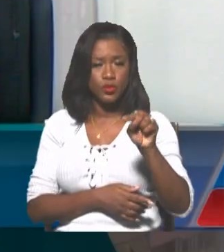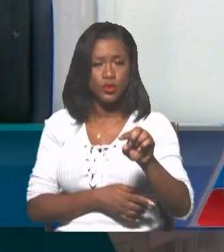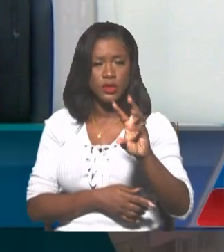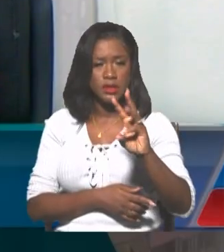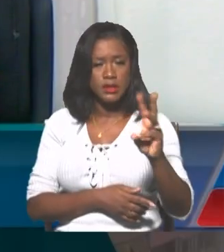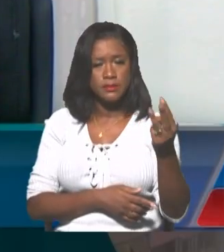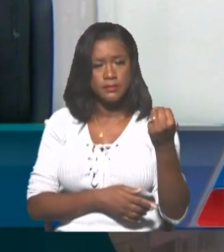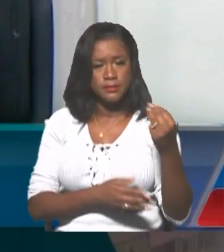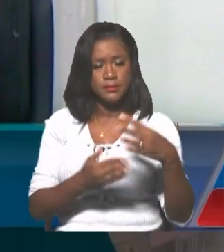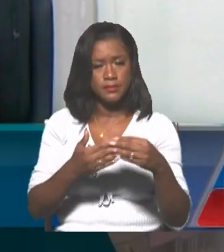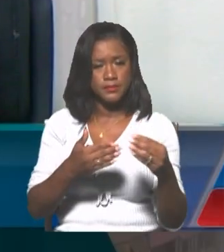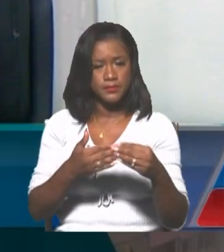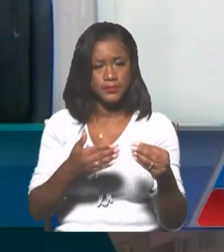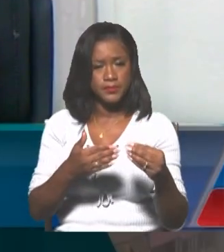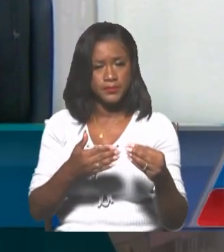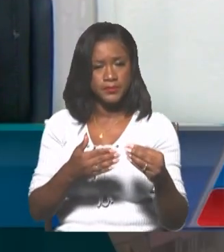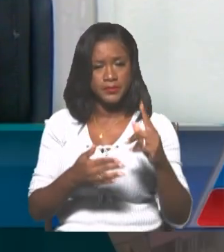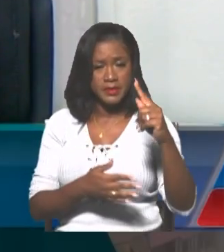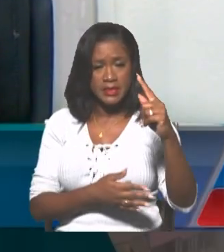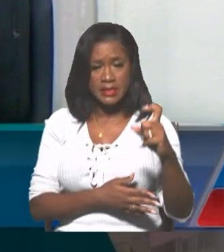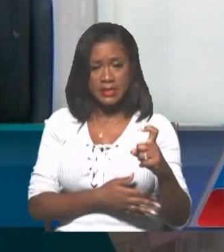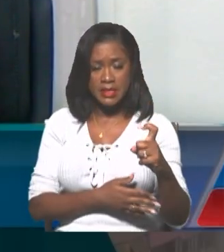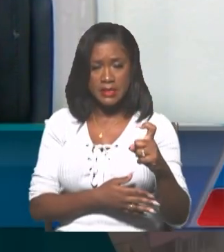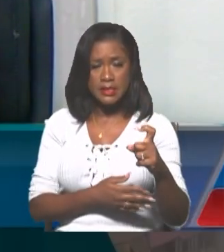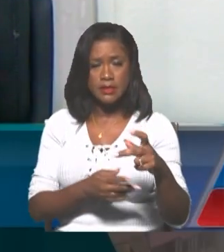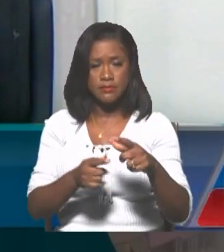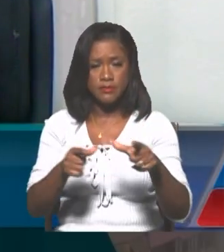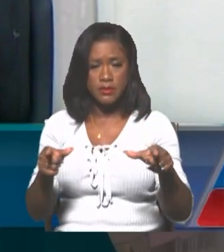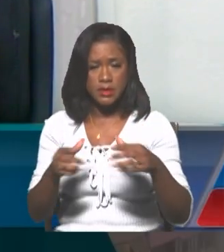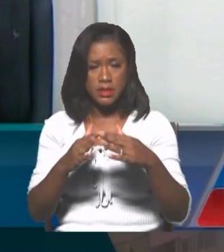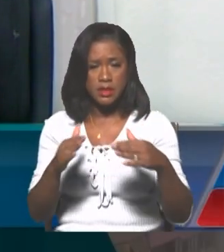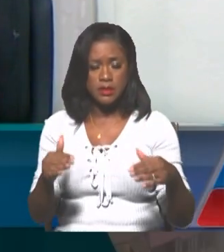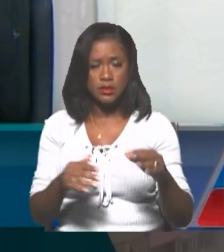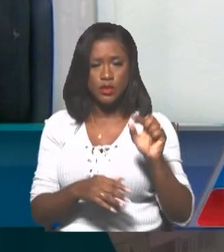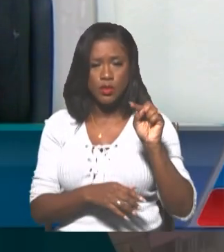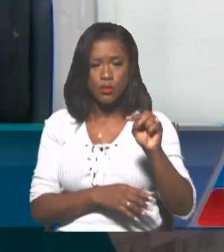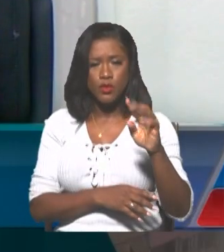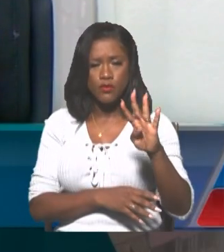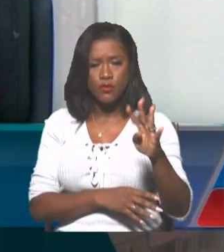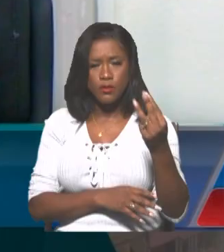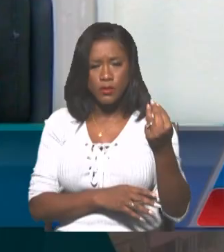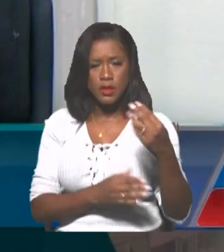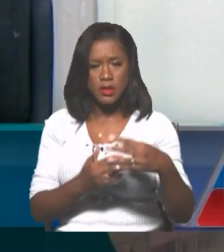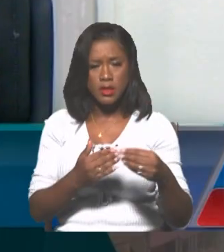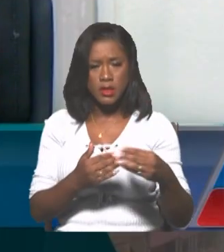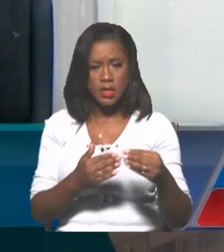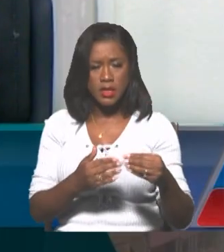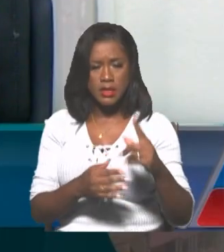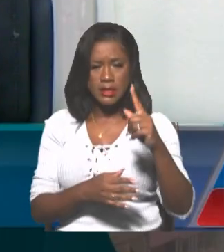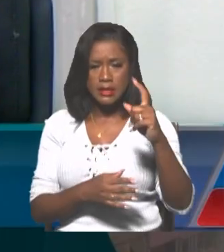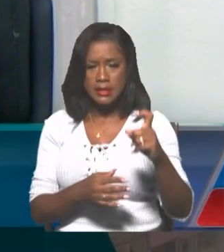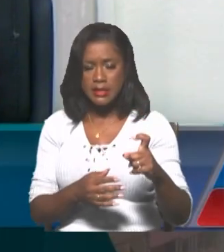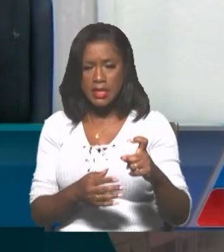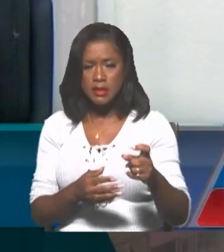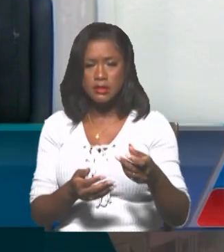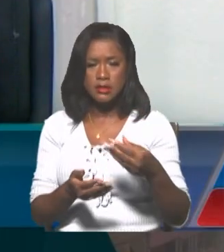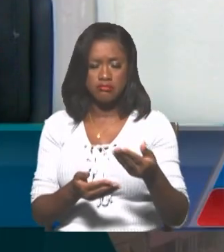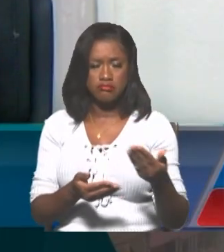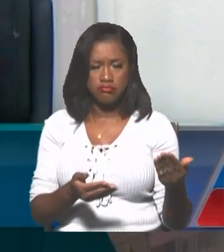$152.66 million. Taxes on property, $0.4 million. Taxes on goods and